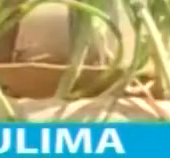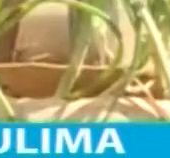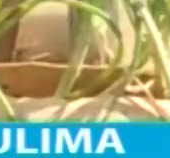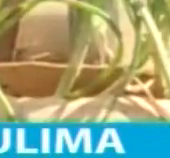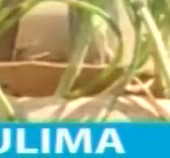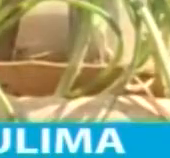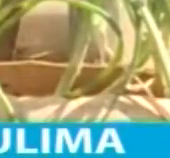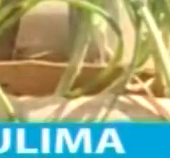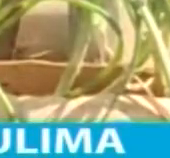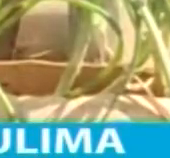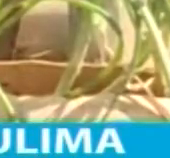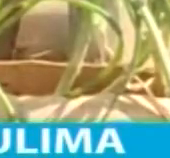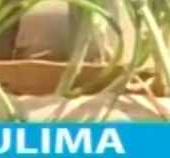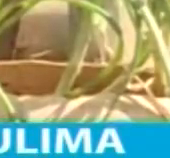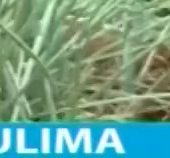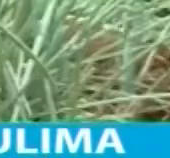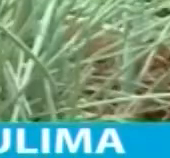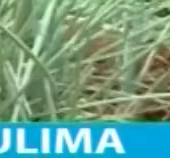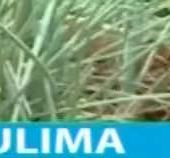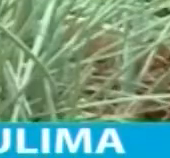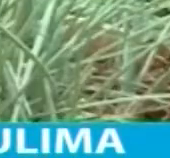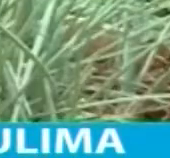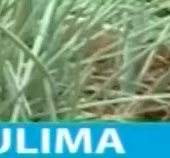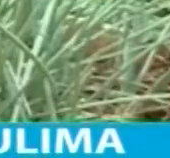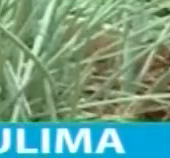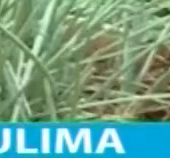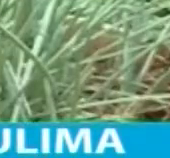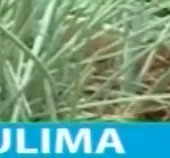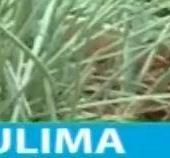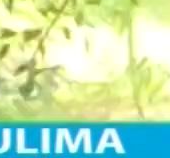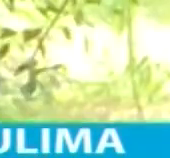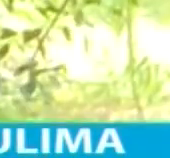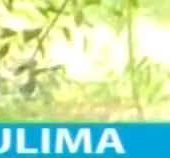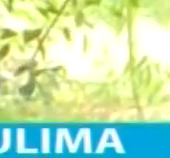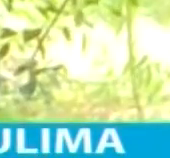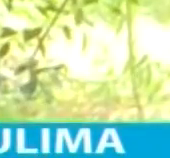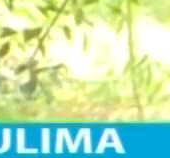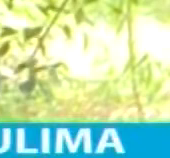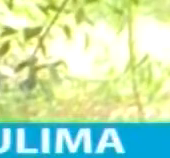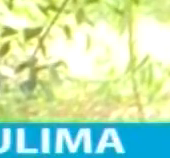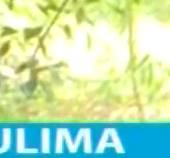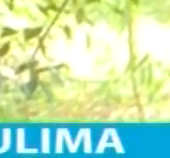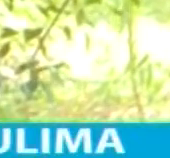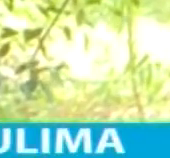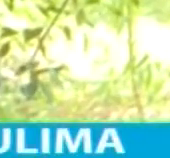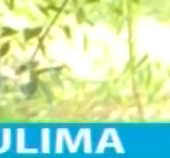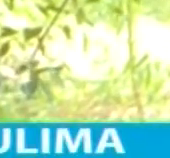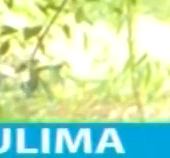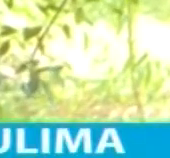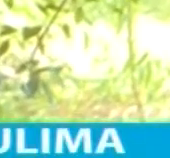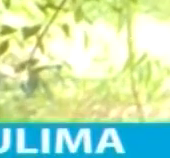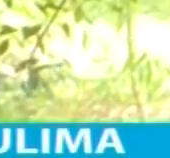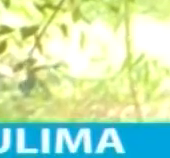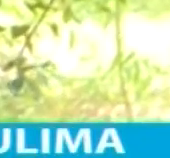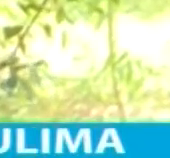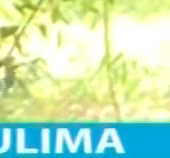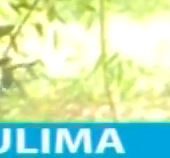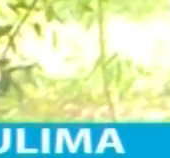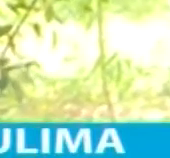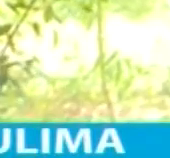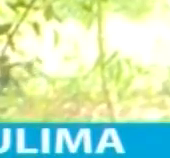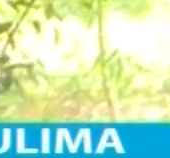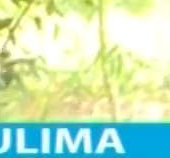important activity. Usikose kujiunga nasi Jumapili saa 9:30 hapa KBC Channel